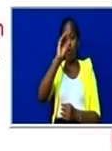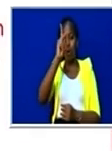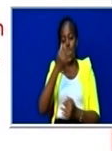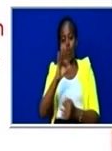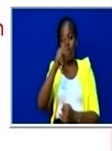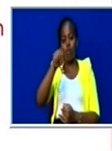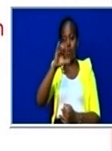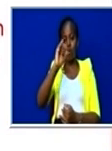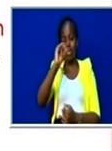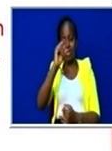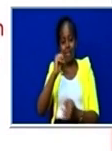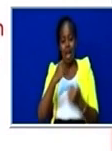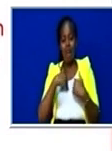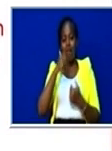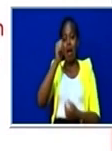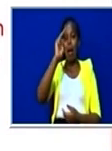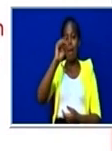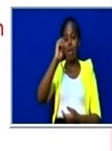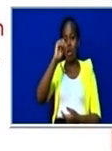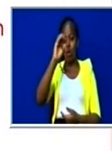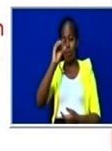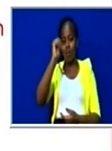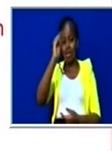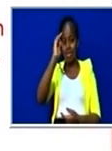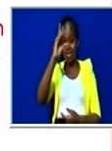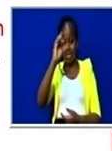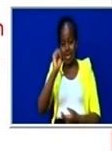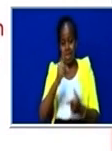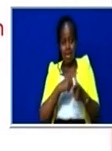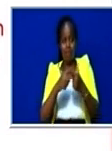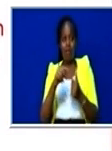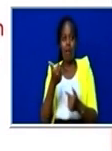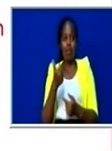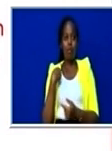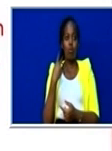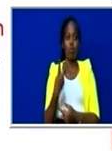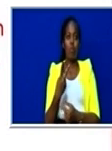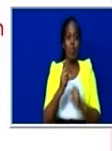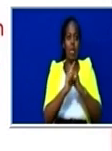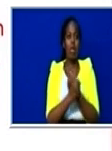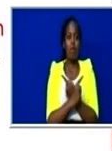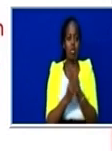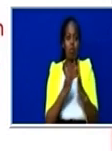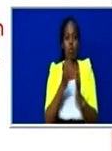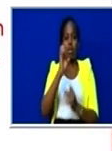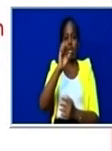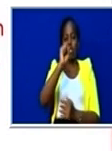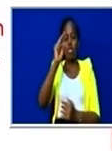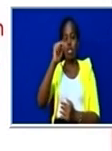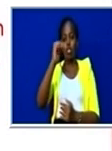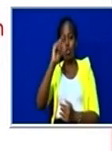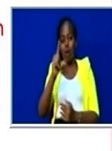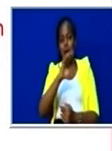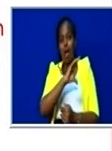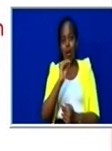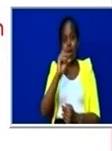The amino acids. The amino acids. Exactly. Very good. Very good. Then the difference between essential and